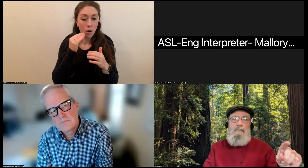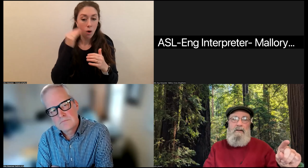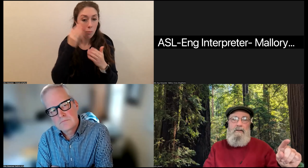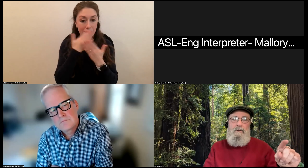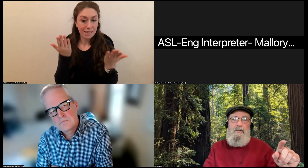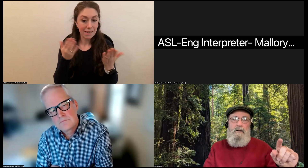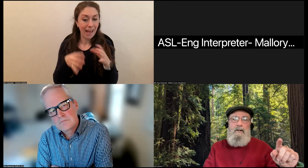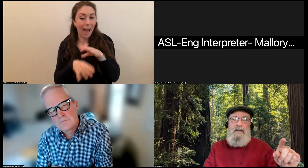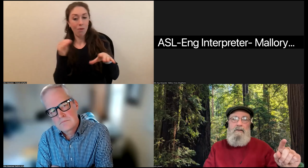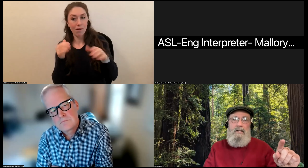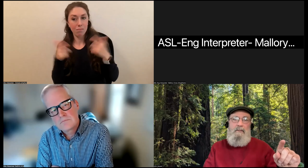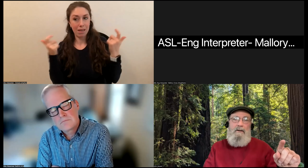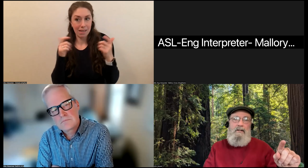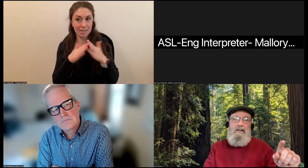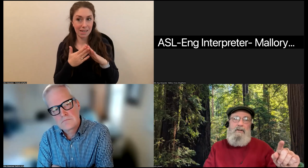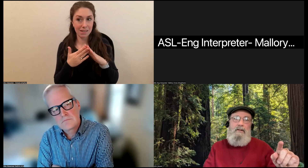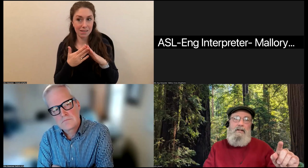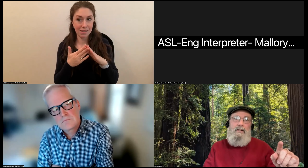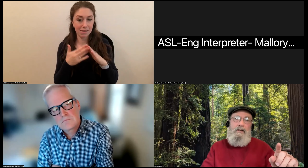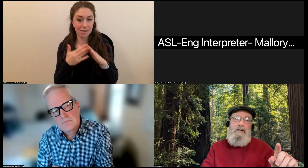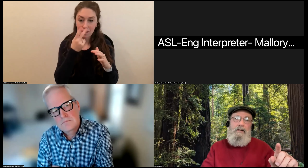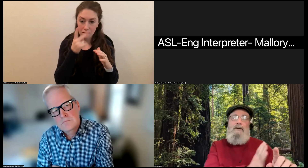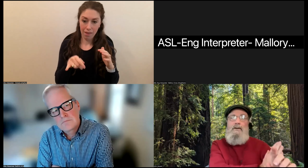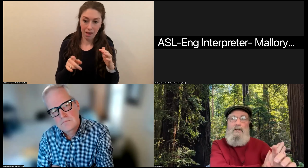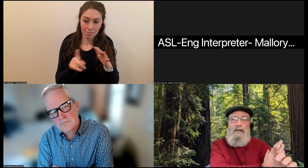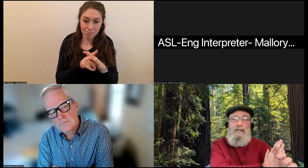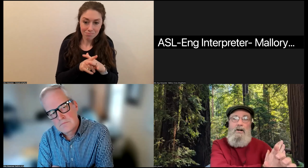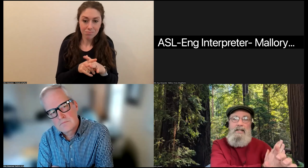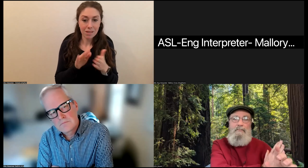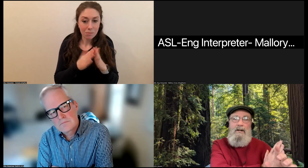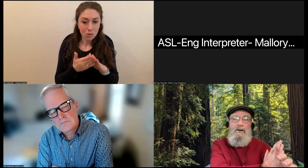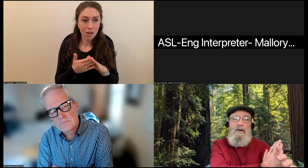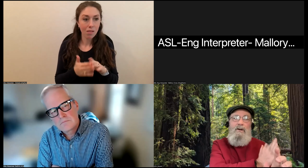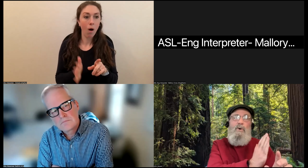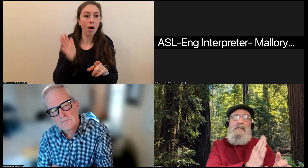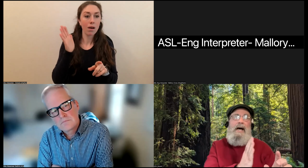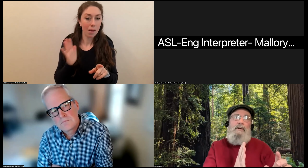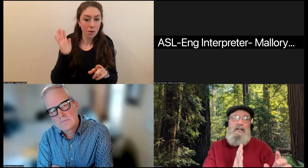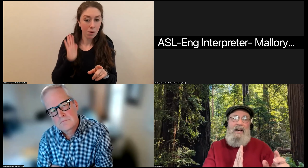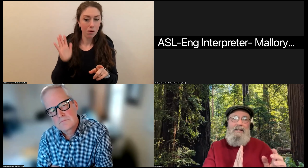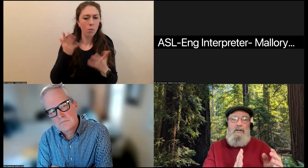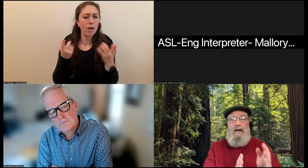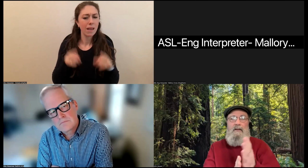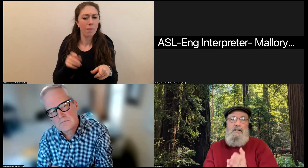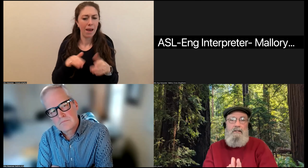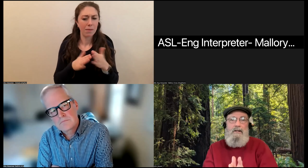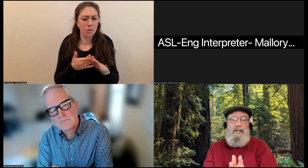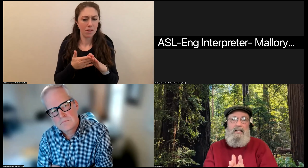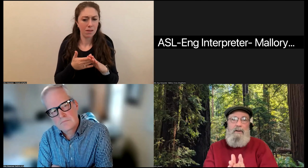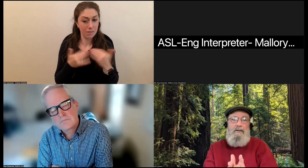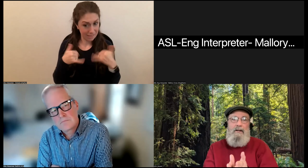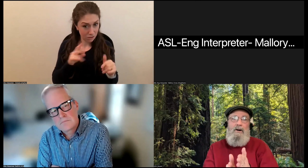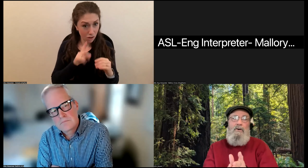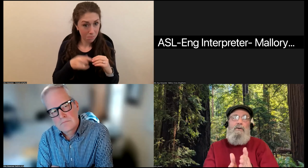If this appeared starting to be talked about in a community a long time ago, what's happened in that community? Are they still